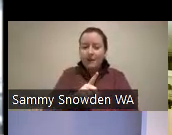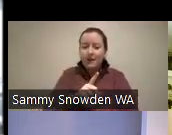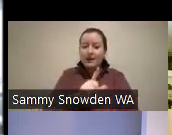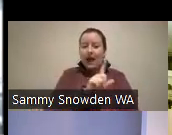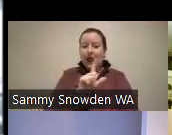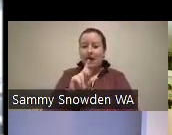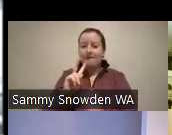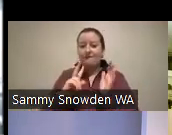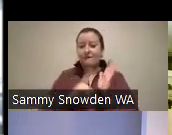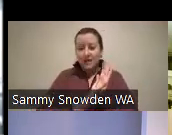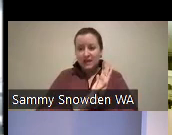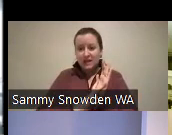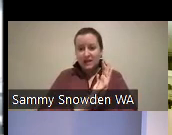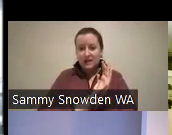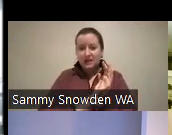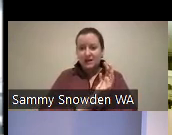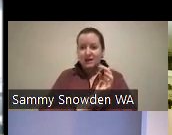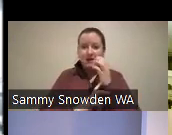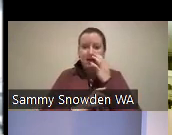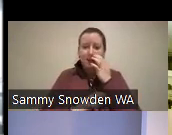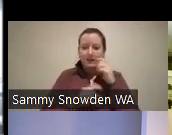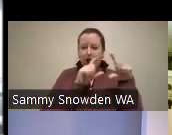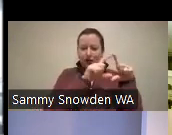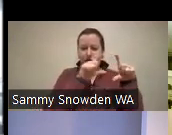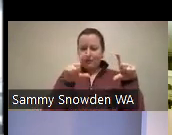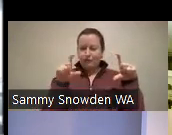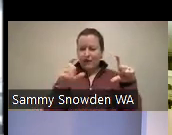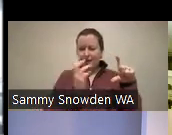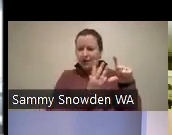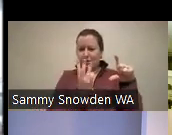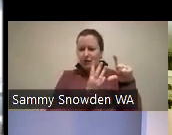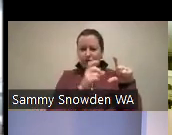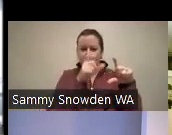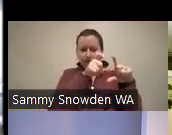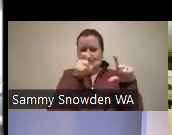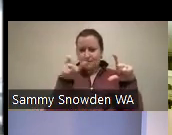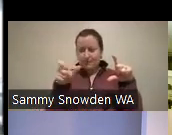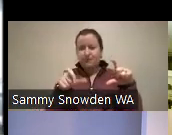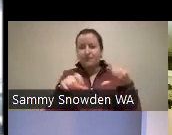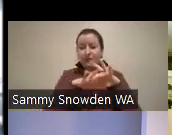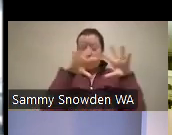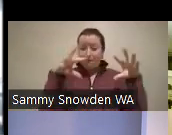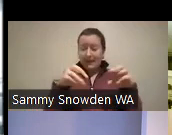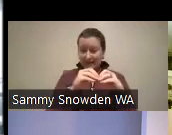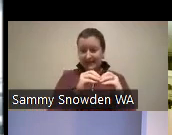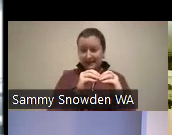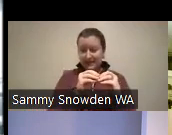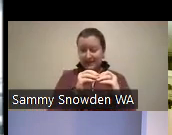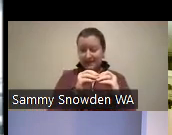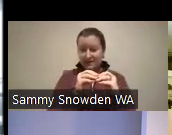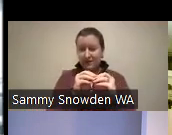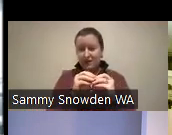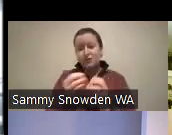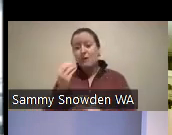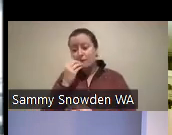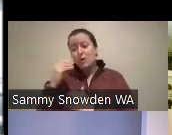but really we should all be using the Lifelong Vitality because our bodies need this level of nutrition, and our